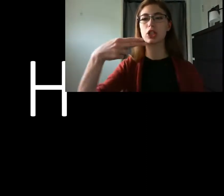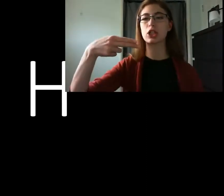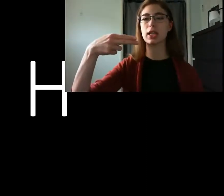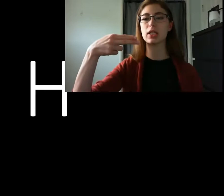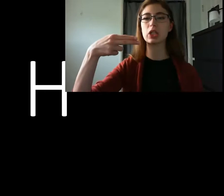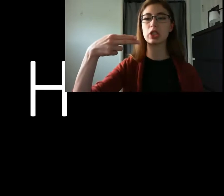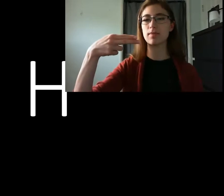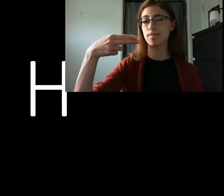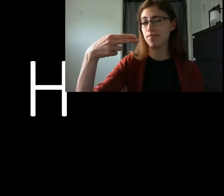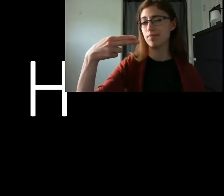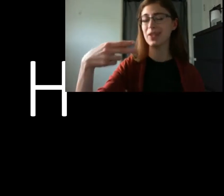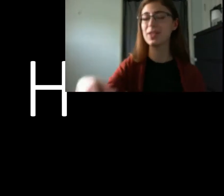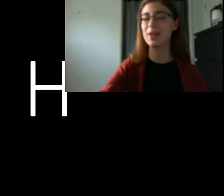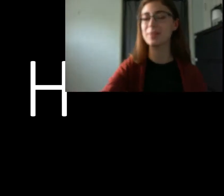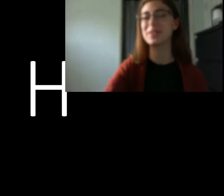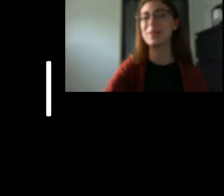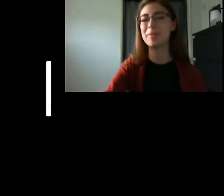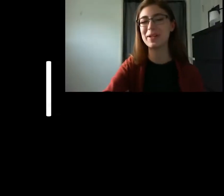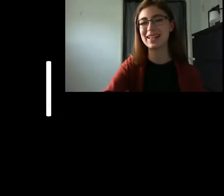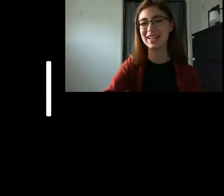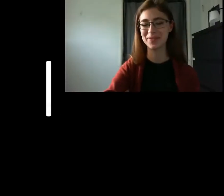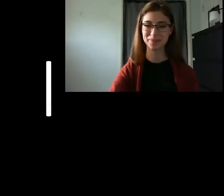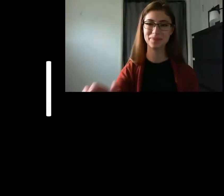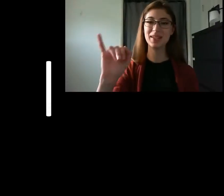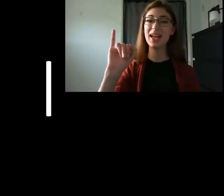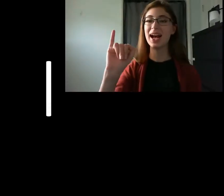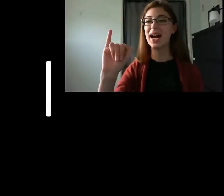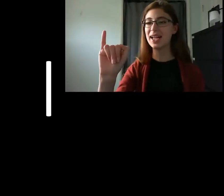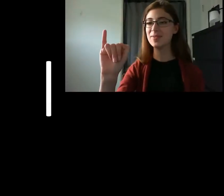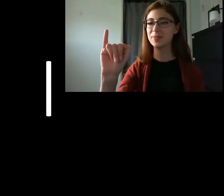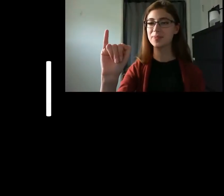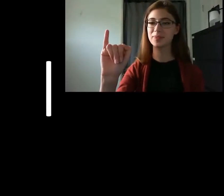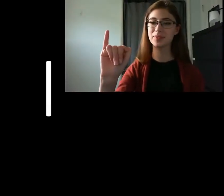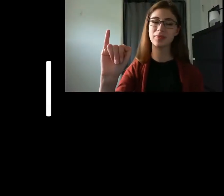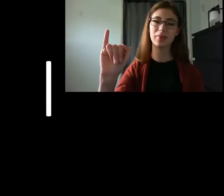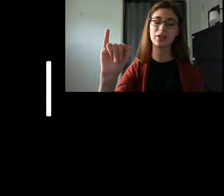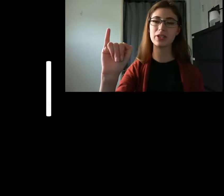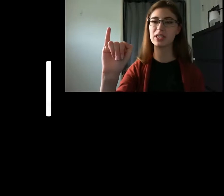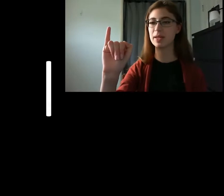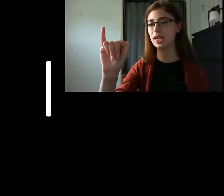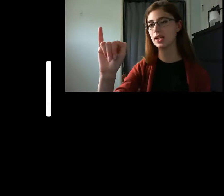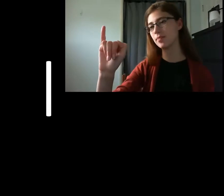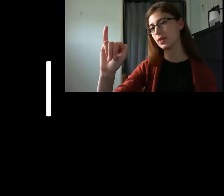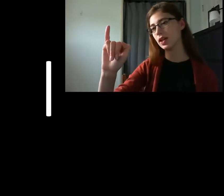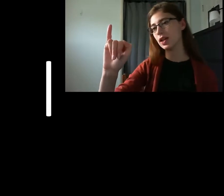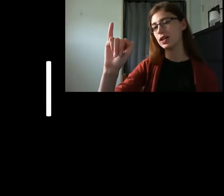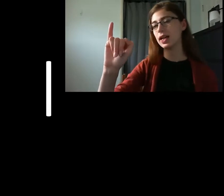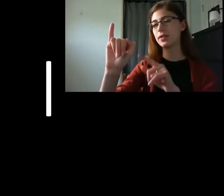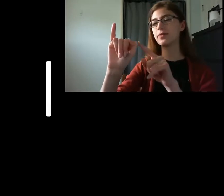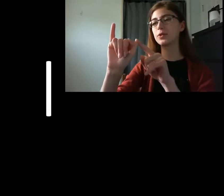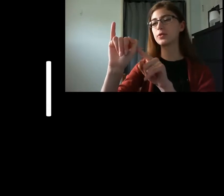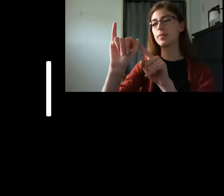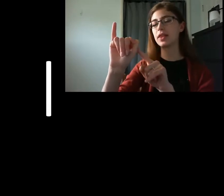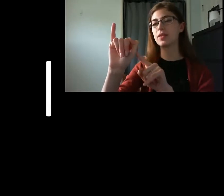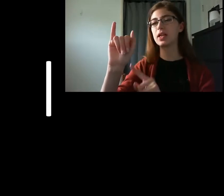H. H. If that helps you to remember it any. I. Just your pinky. I kind